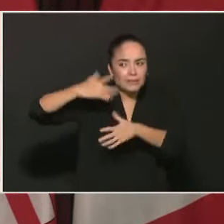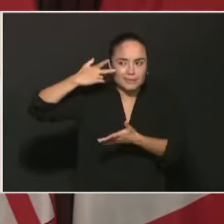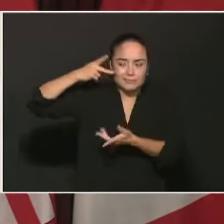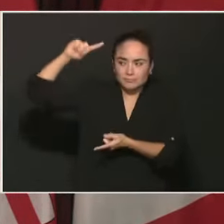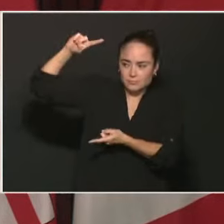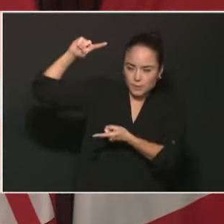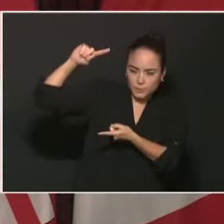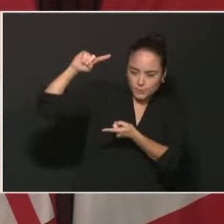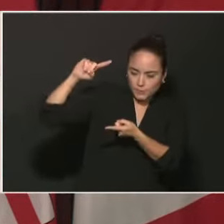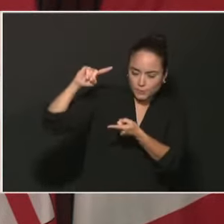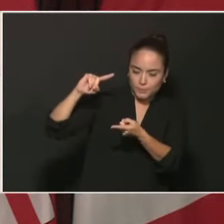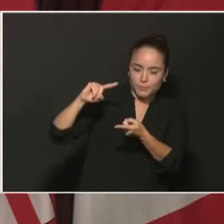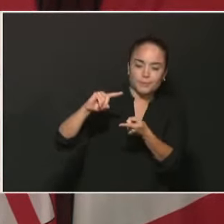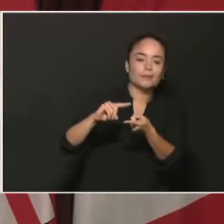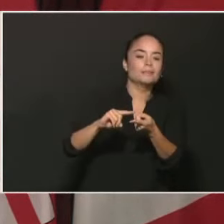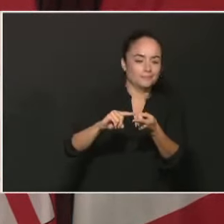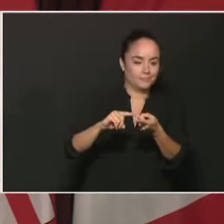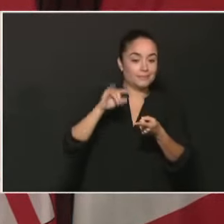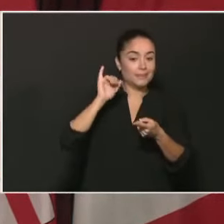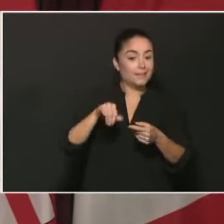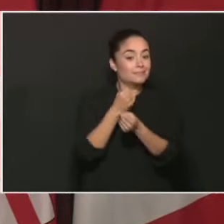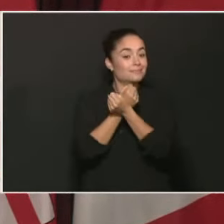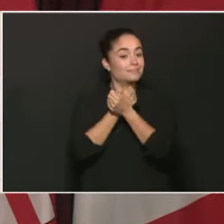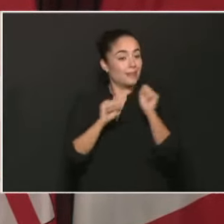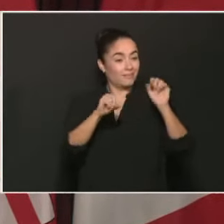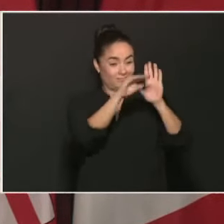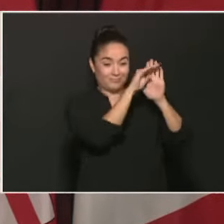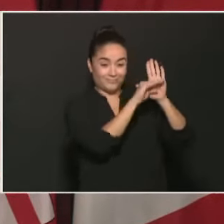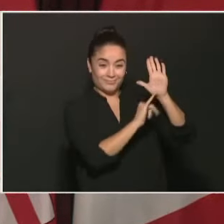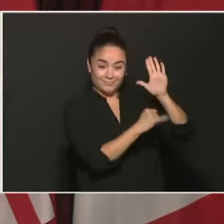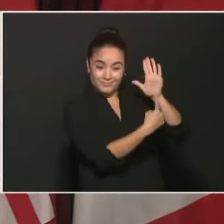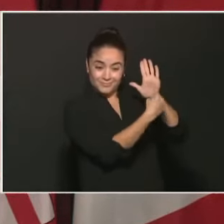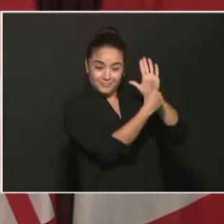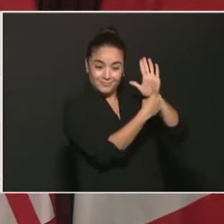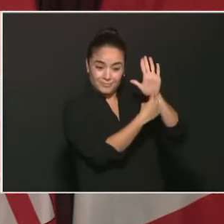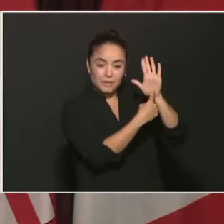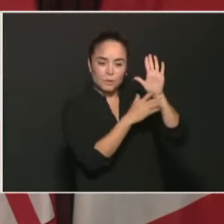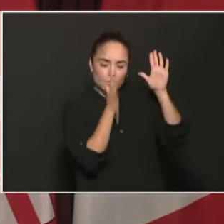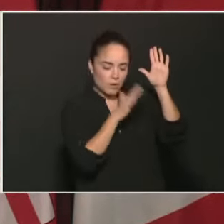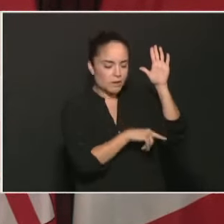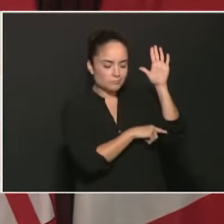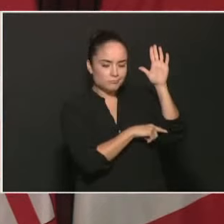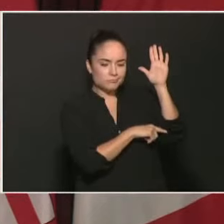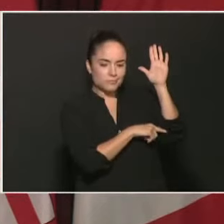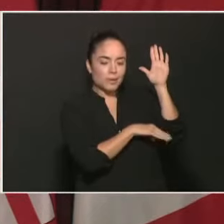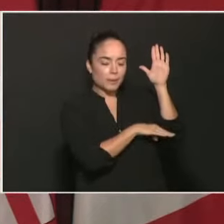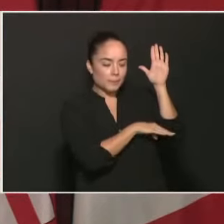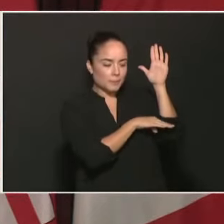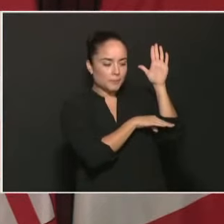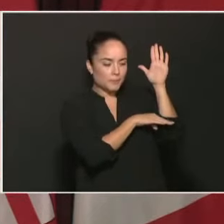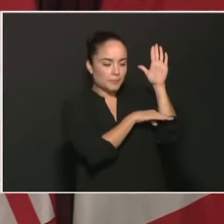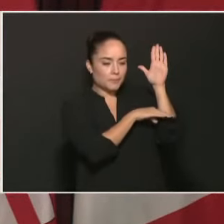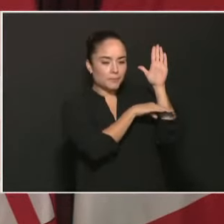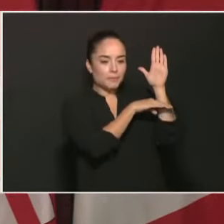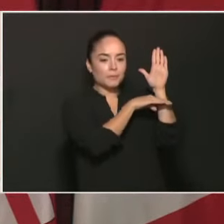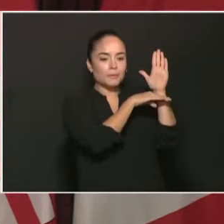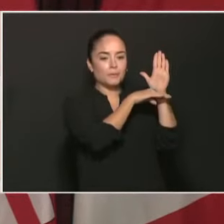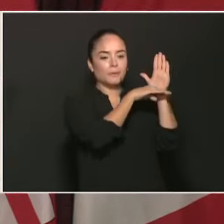safe, gradual removal of public health measures has done us well in Ontario all along, and we want to continue that